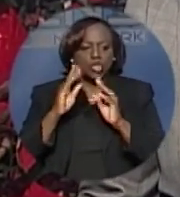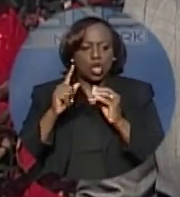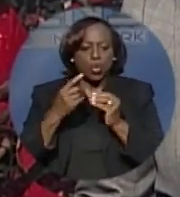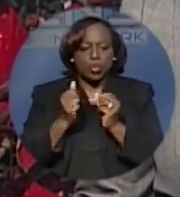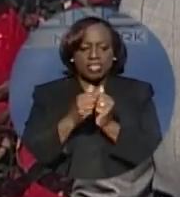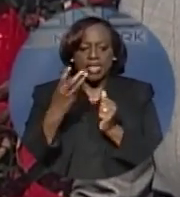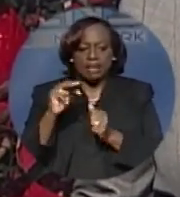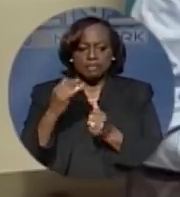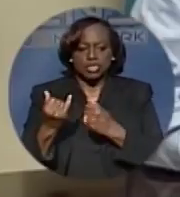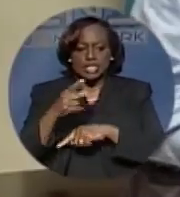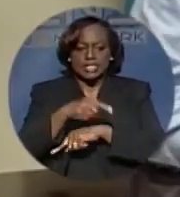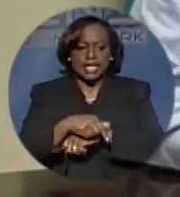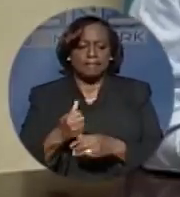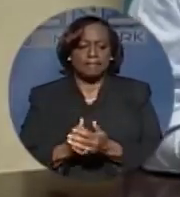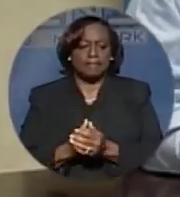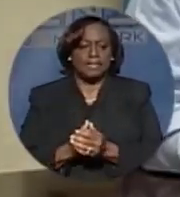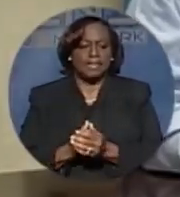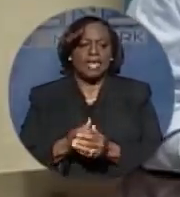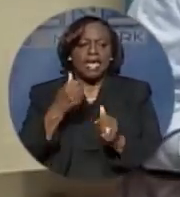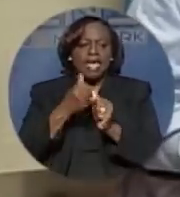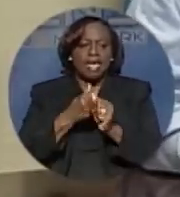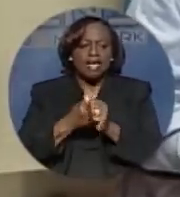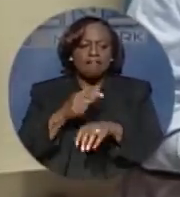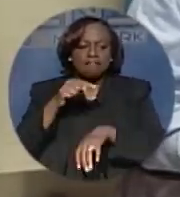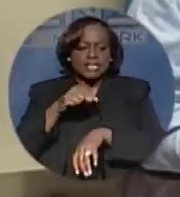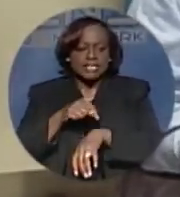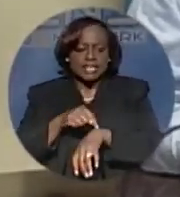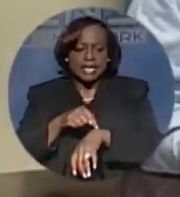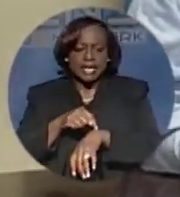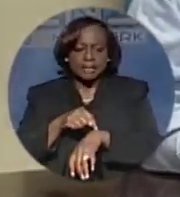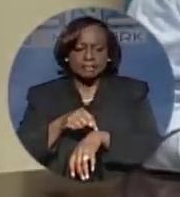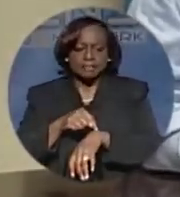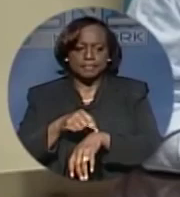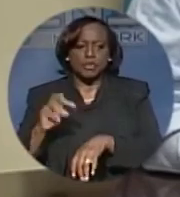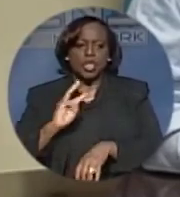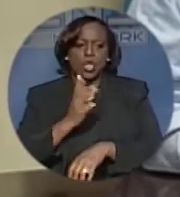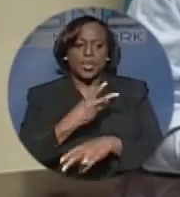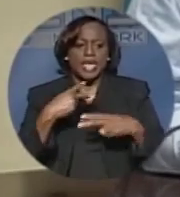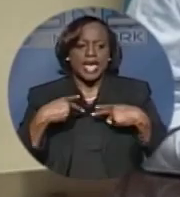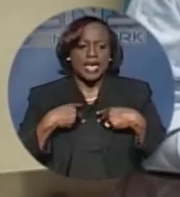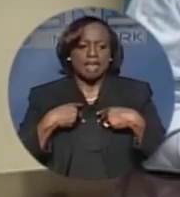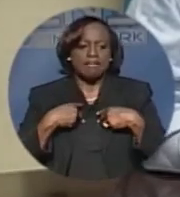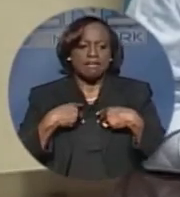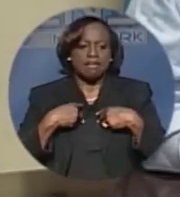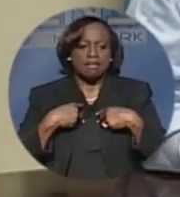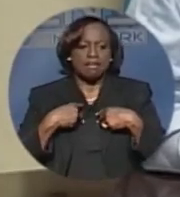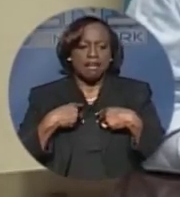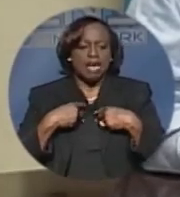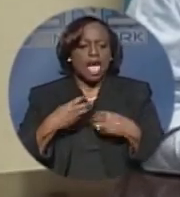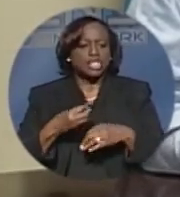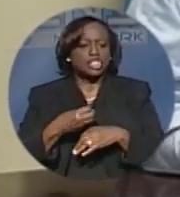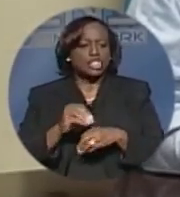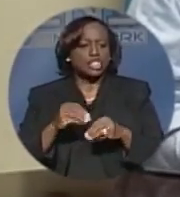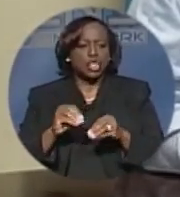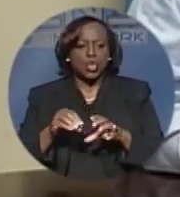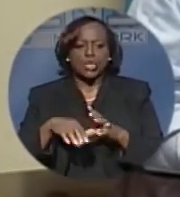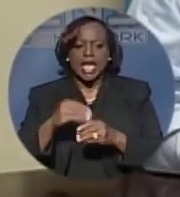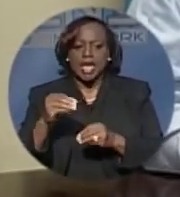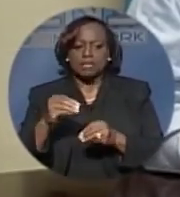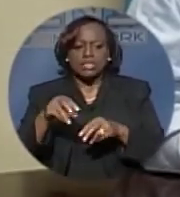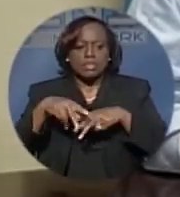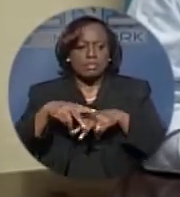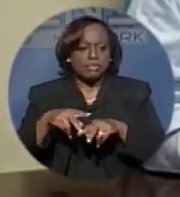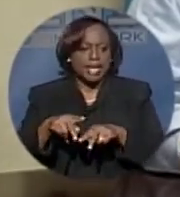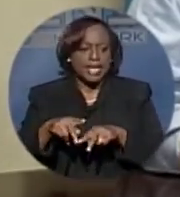situation. Every time we have a sold-out parade like we did on Boxing Day, there are issues